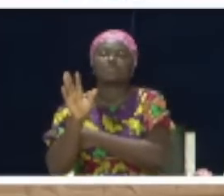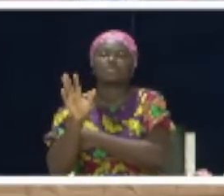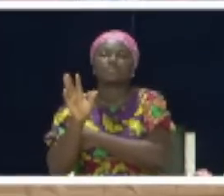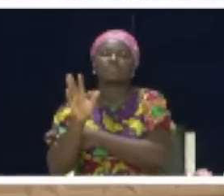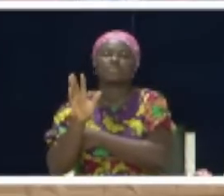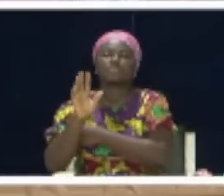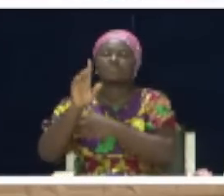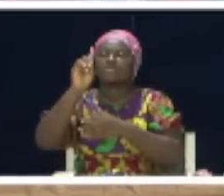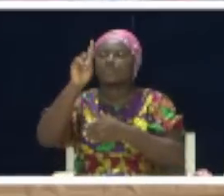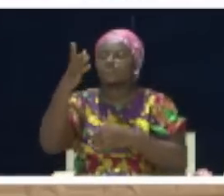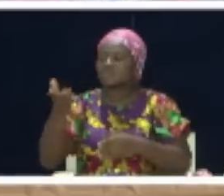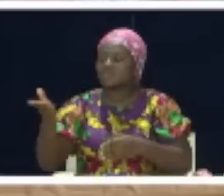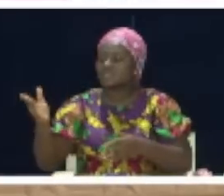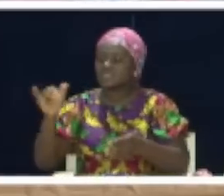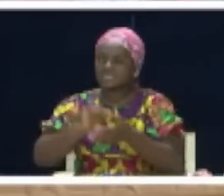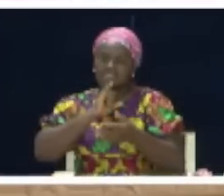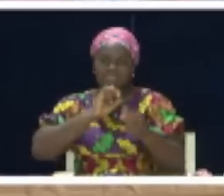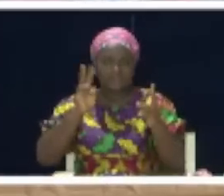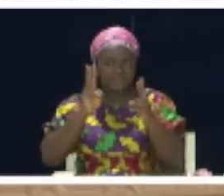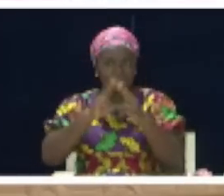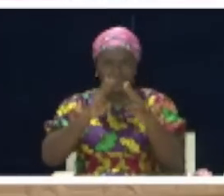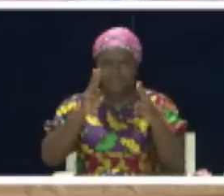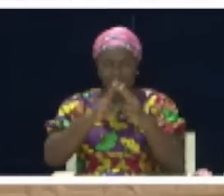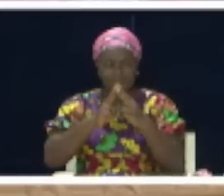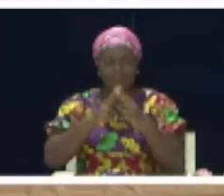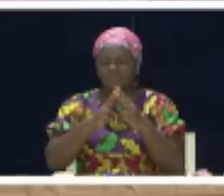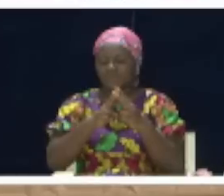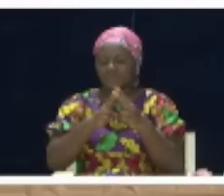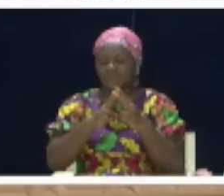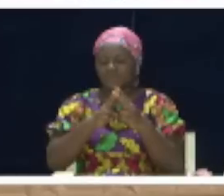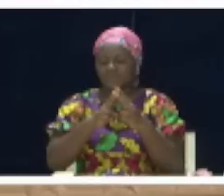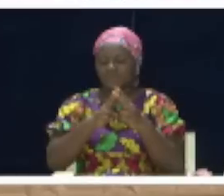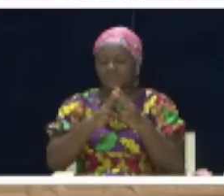one thing that is very, very crucial to understand